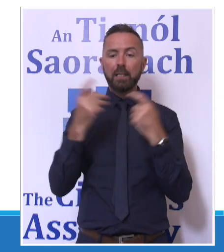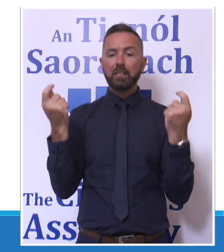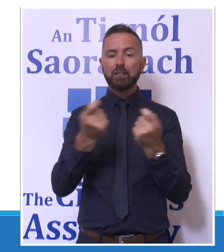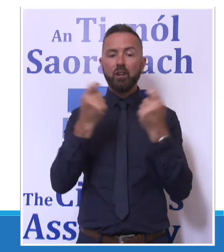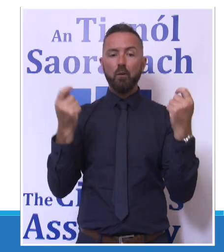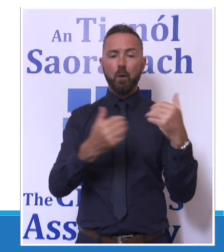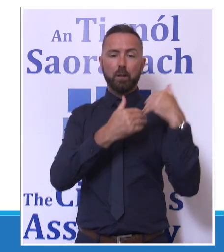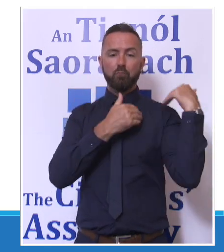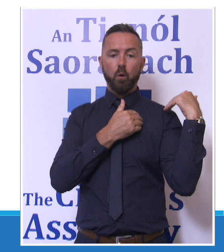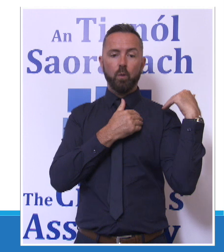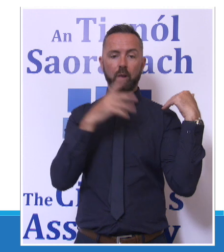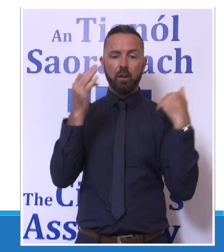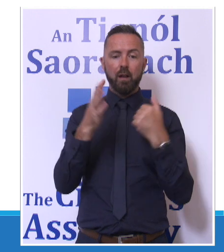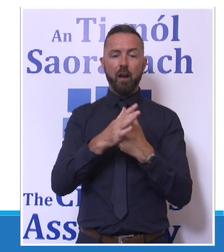of